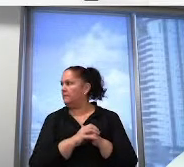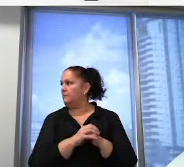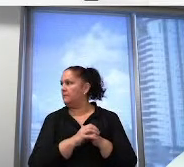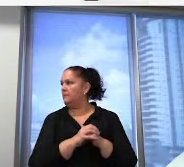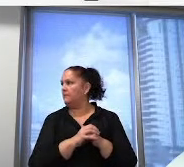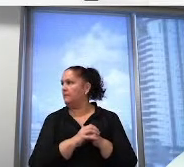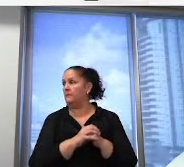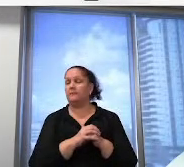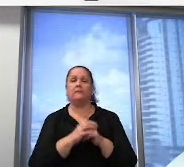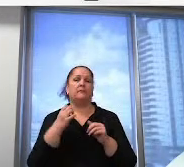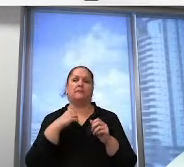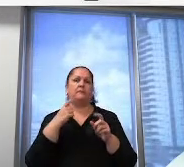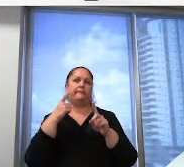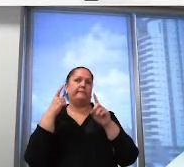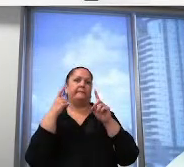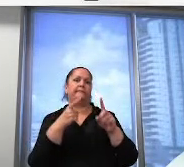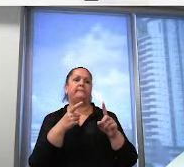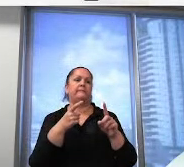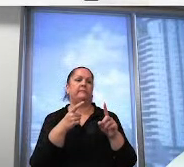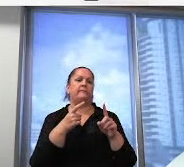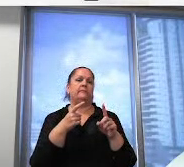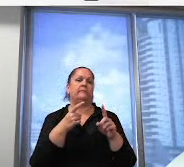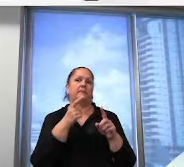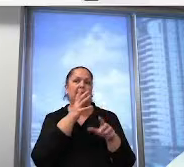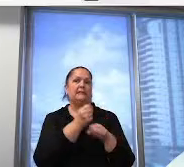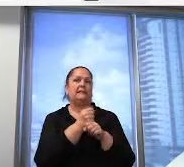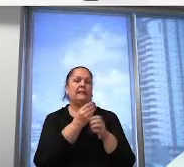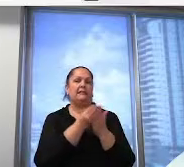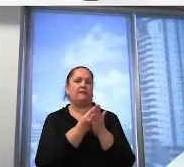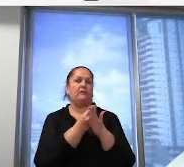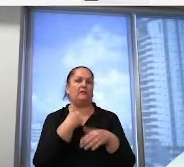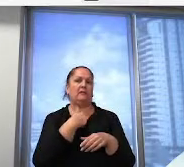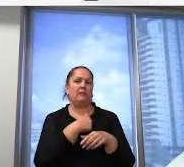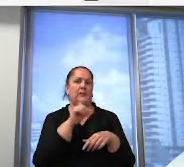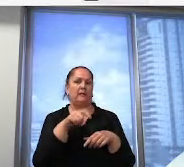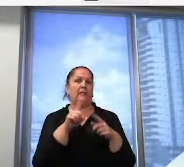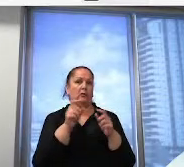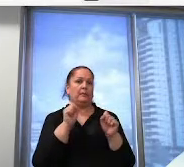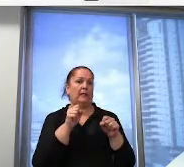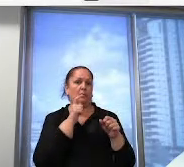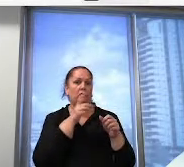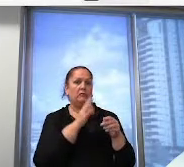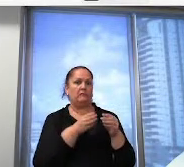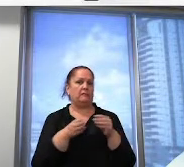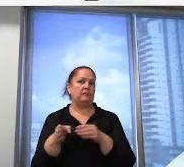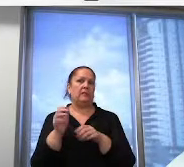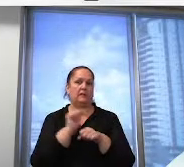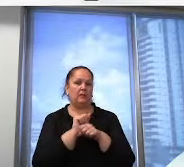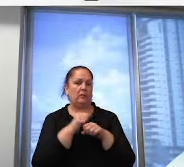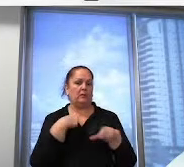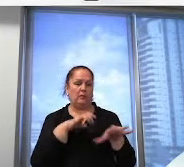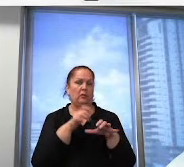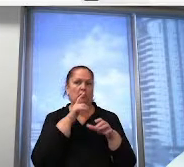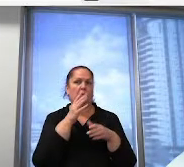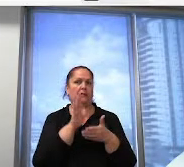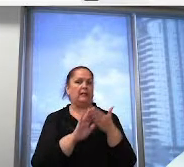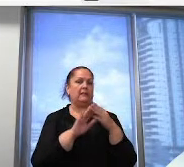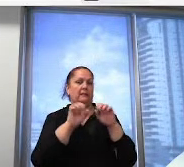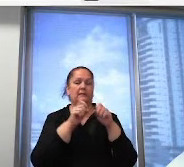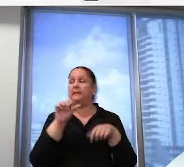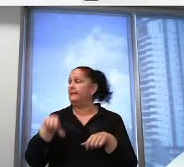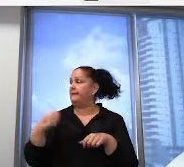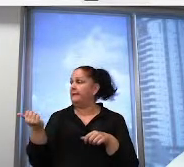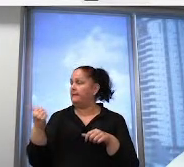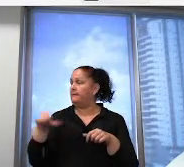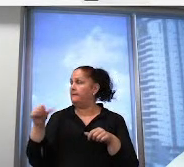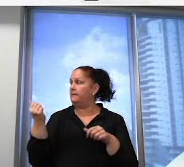Obviously, yeah, you're right. The main element there of getting the funding that we need to be able to do the work that we need to do to get the system to where